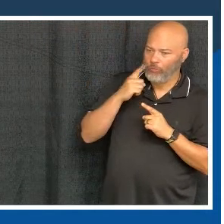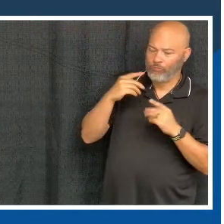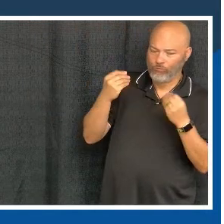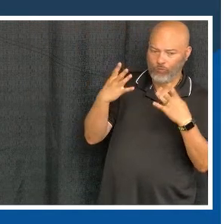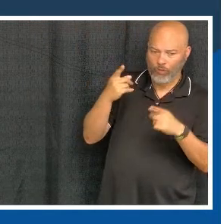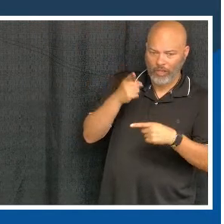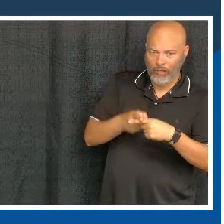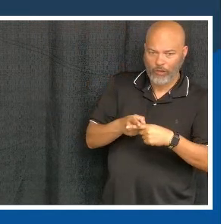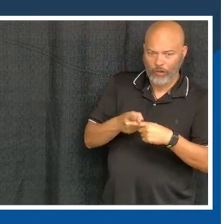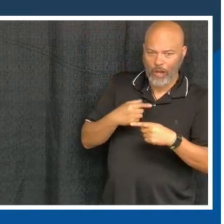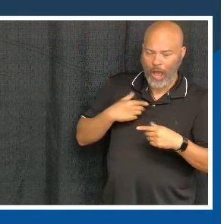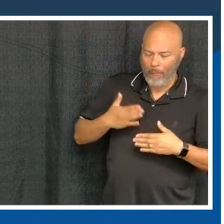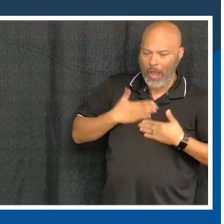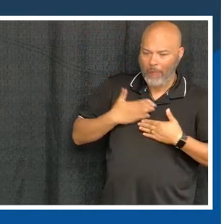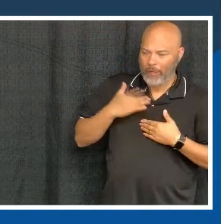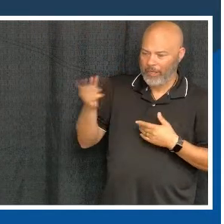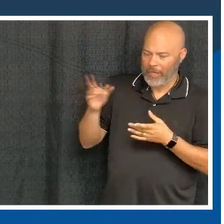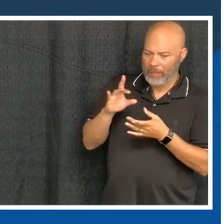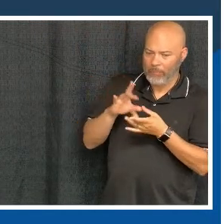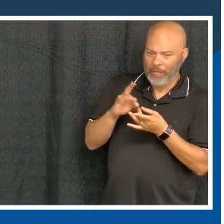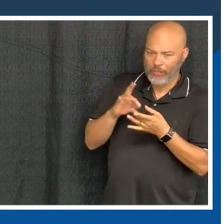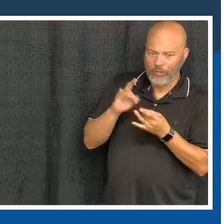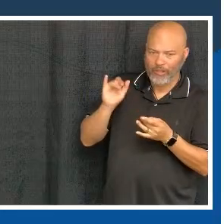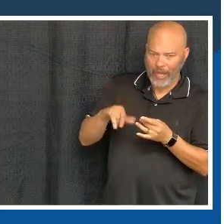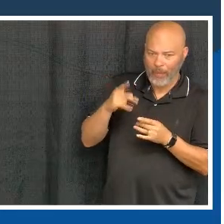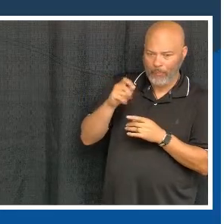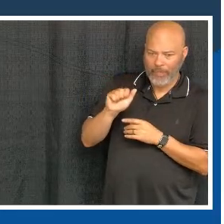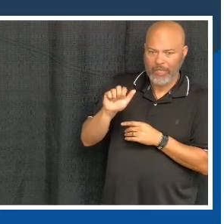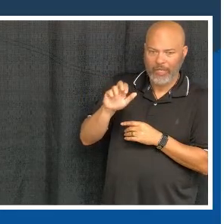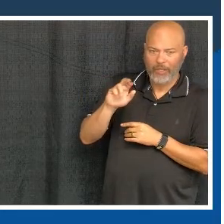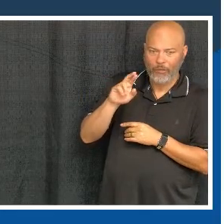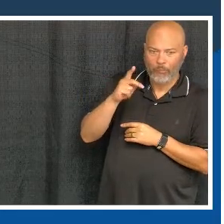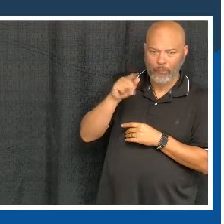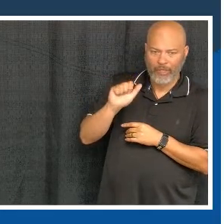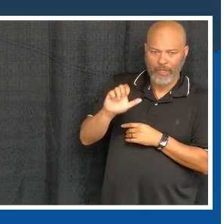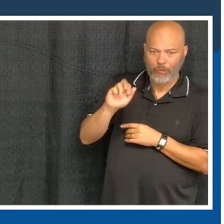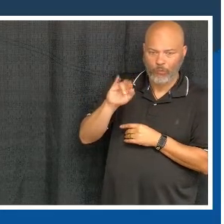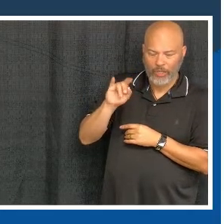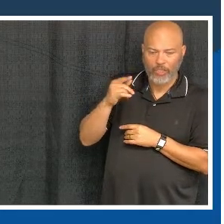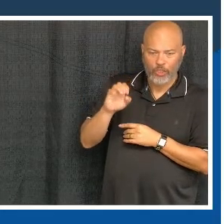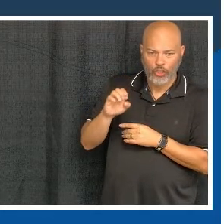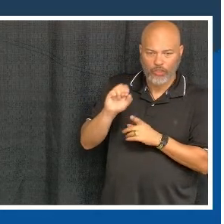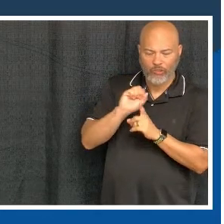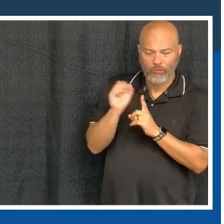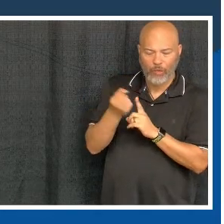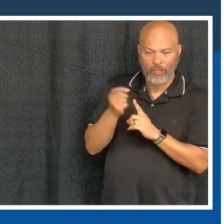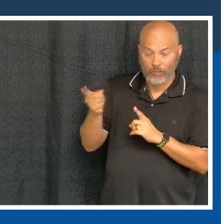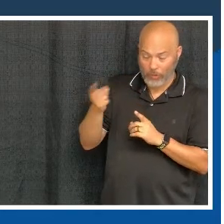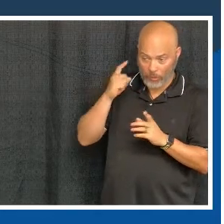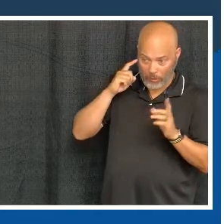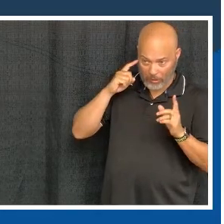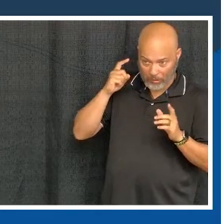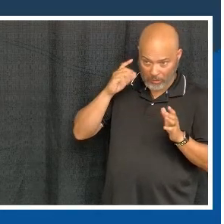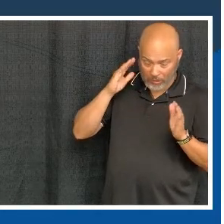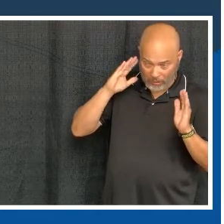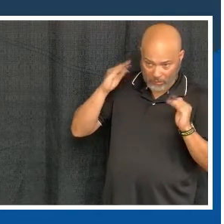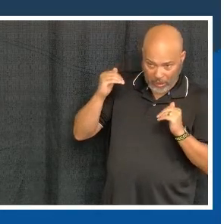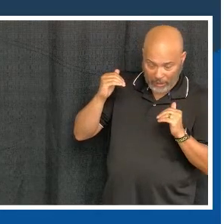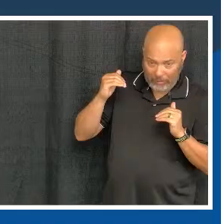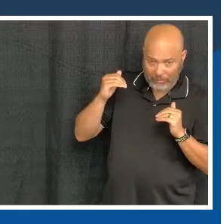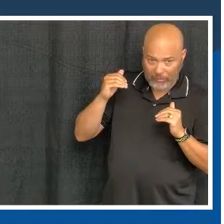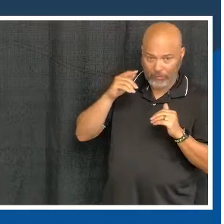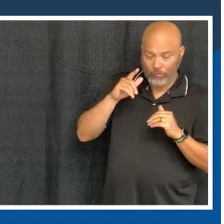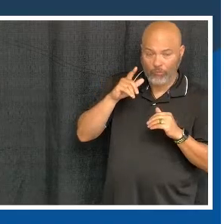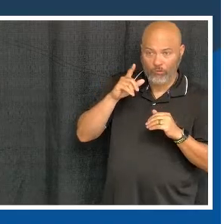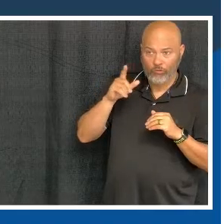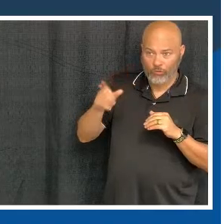intersection, I'm glad that Mr. Tyndall mentioned the Pea Ridge situation. Do you anticipate that like you